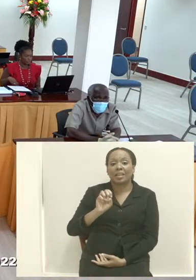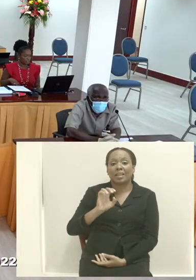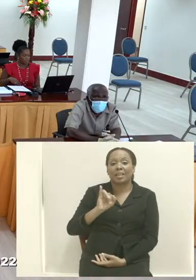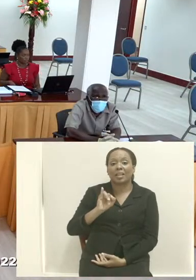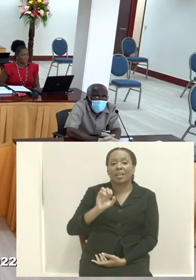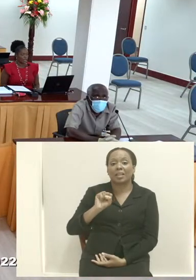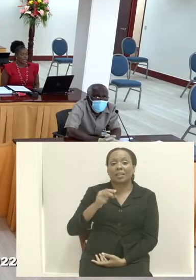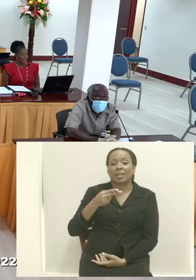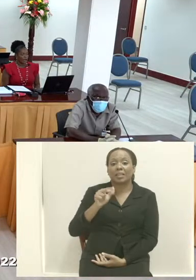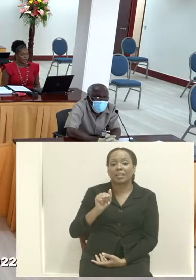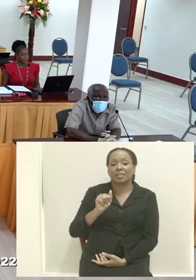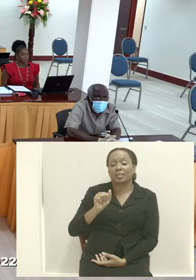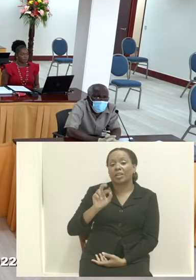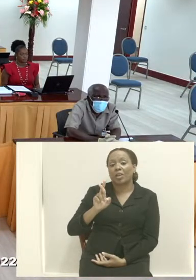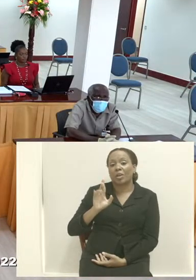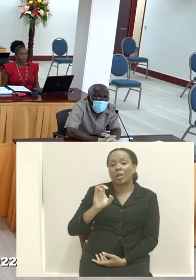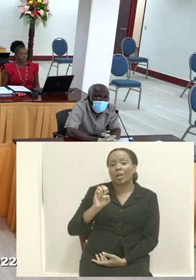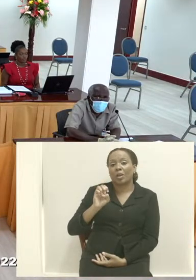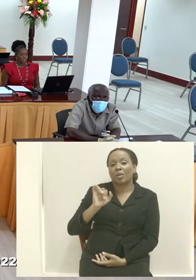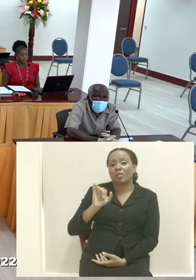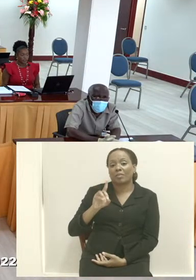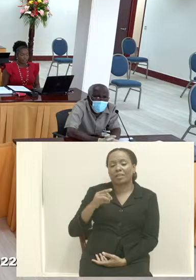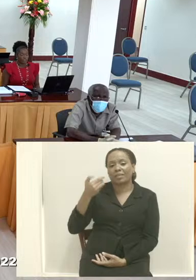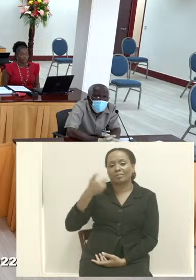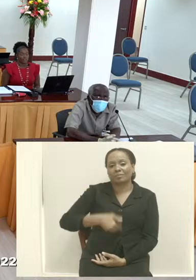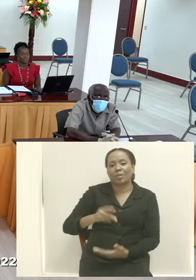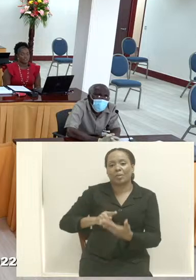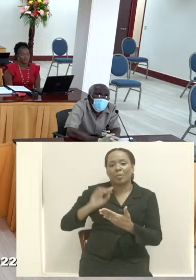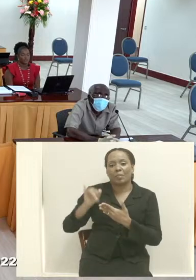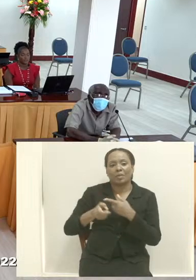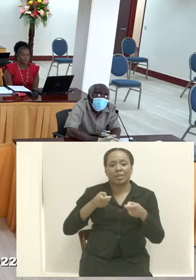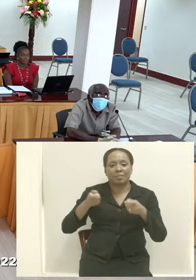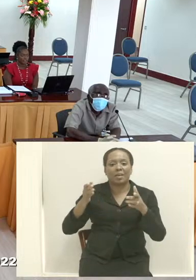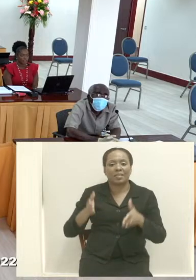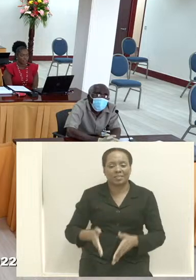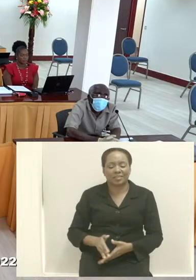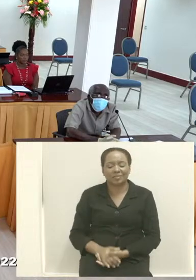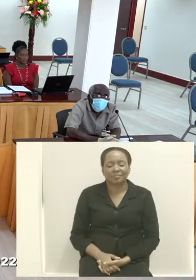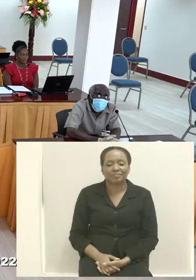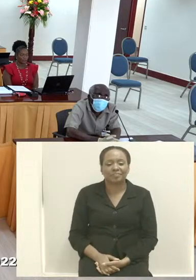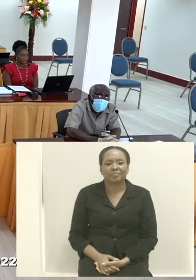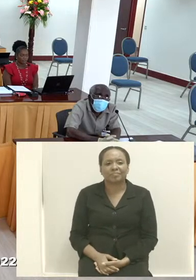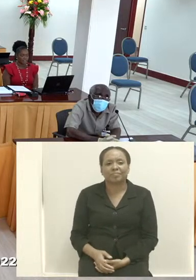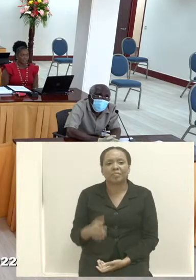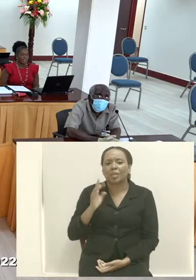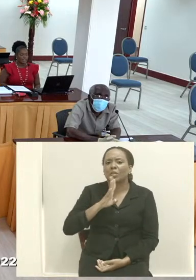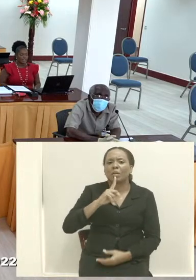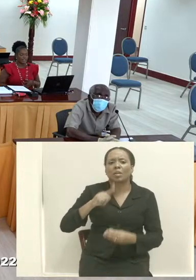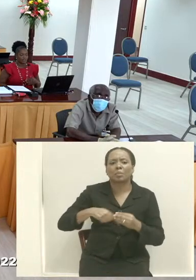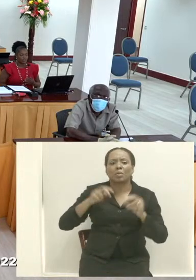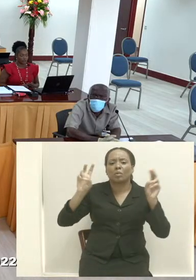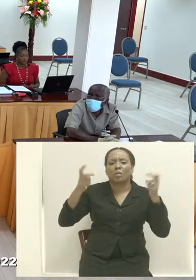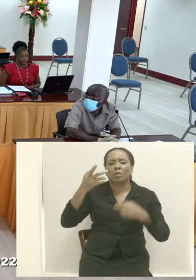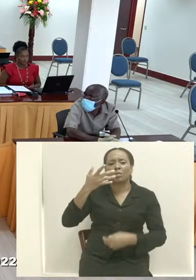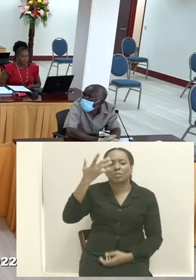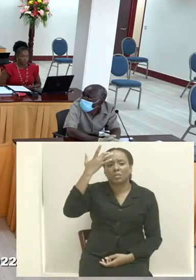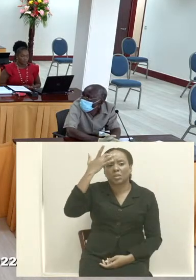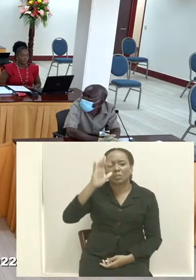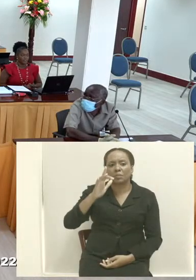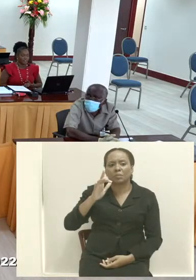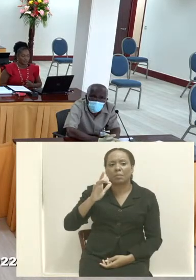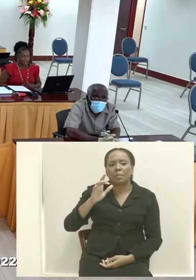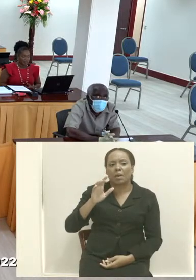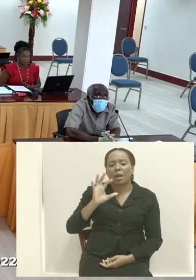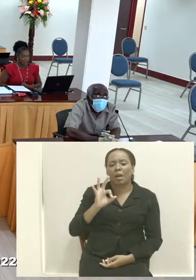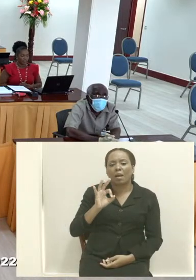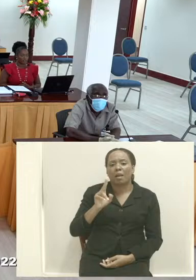Right, so when I heard your question, you were specifically talking about the SMART fund, and that's 0455, and I know it can be a bit confusing, the Sustainable